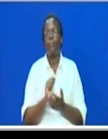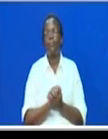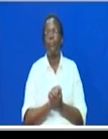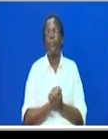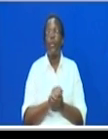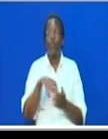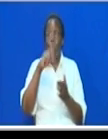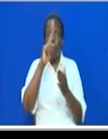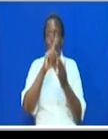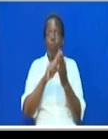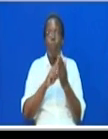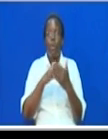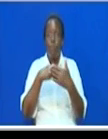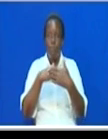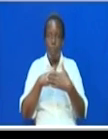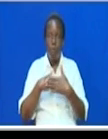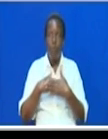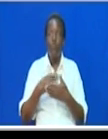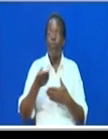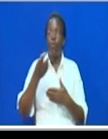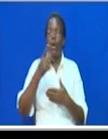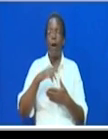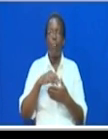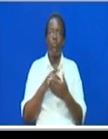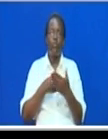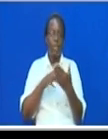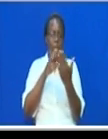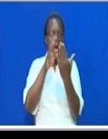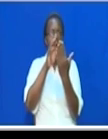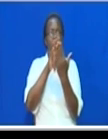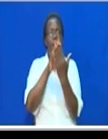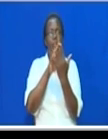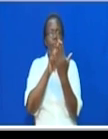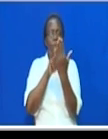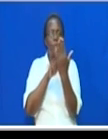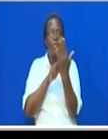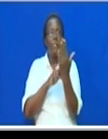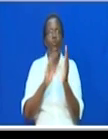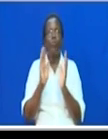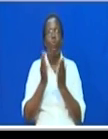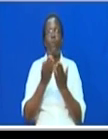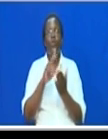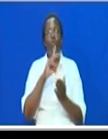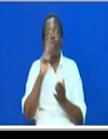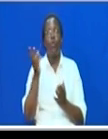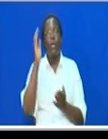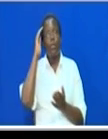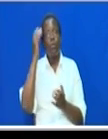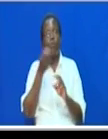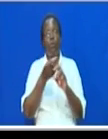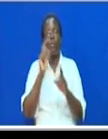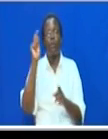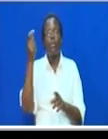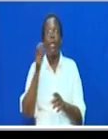So what are before you come to the multiple choices that you have, you already know from the question that